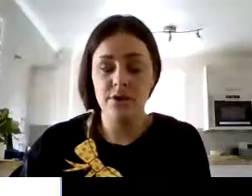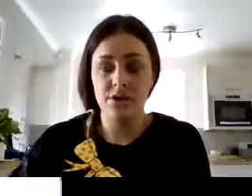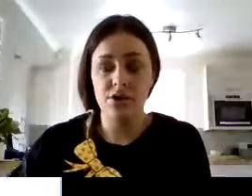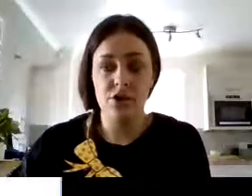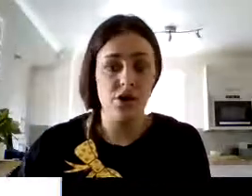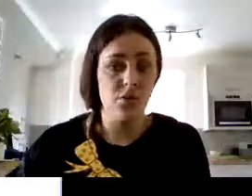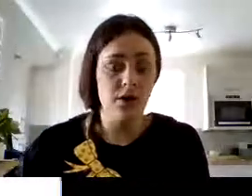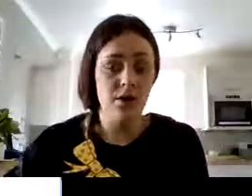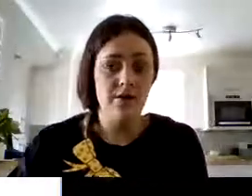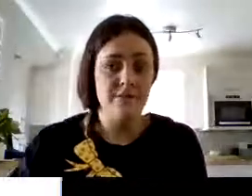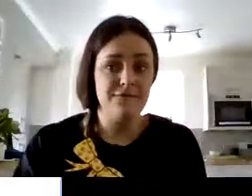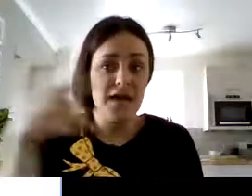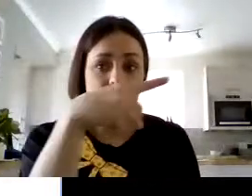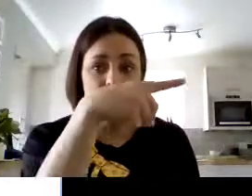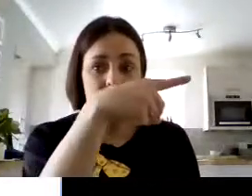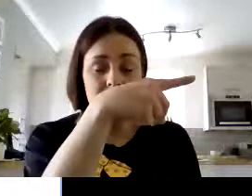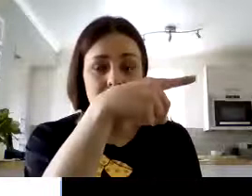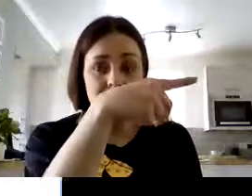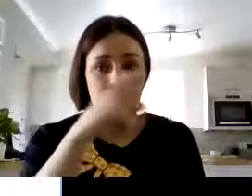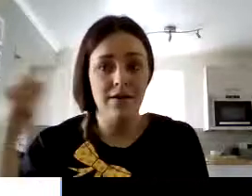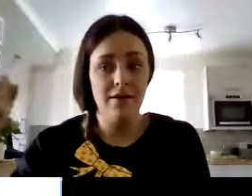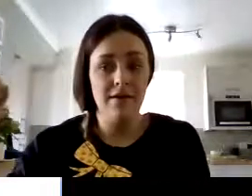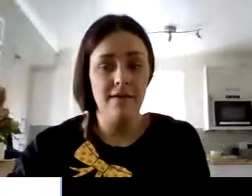ready? We're gonna go, fly,